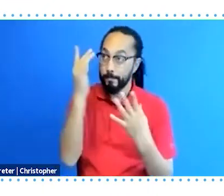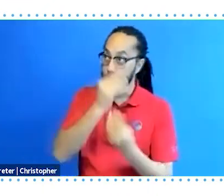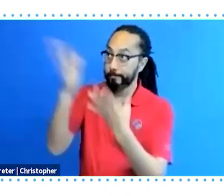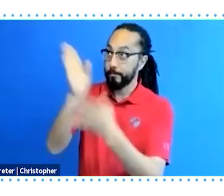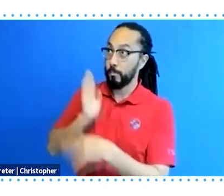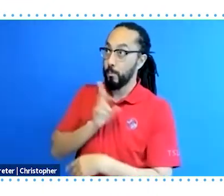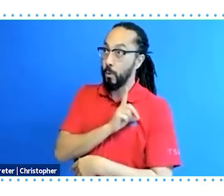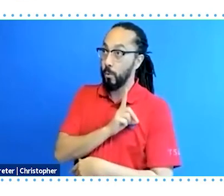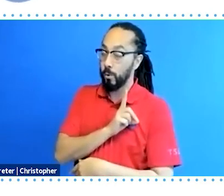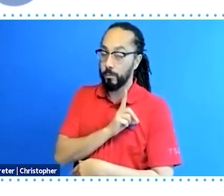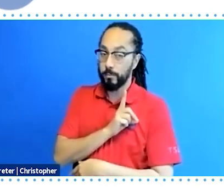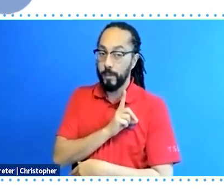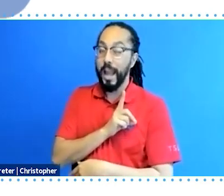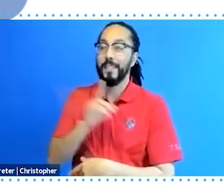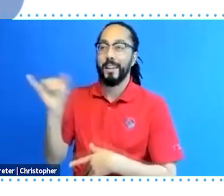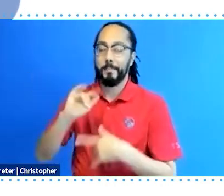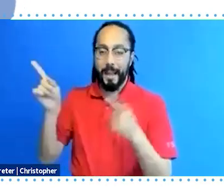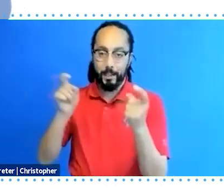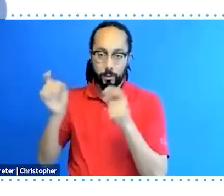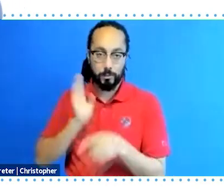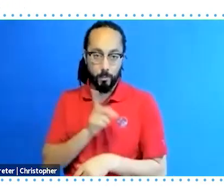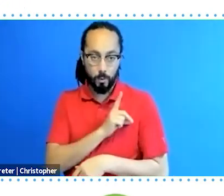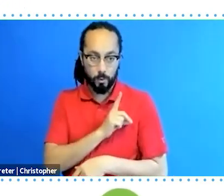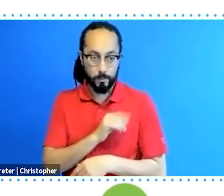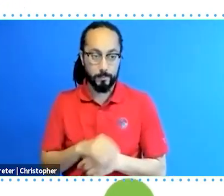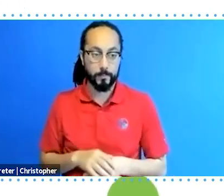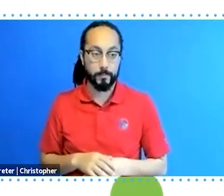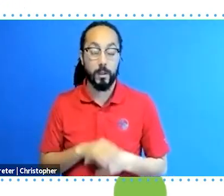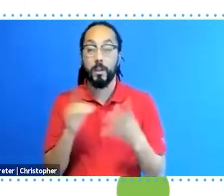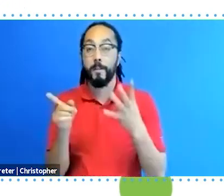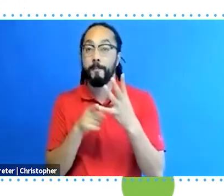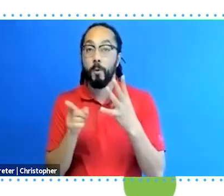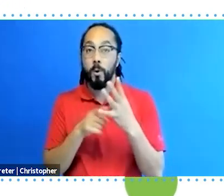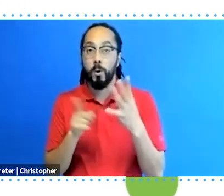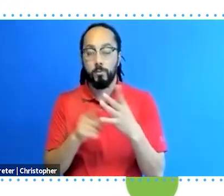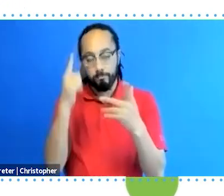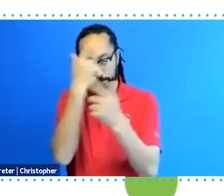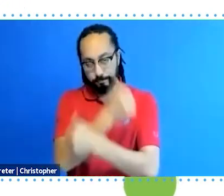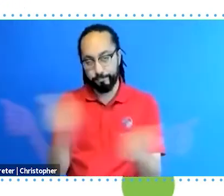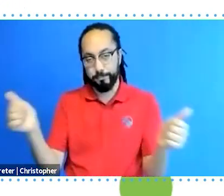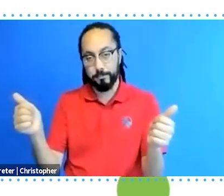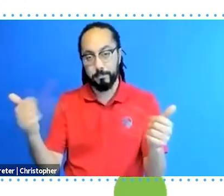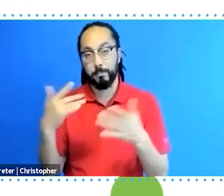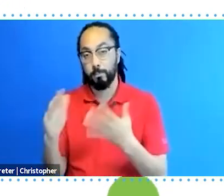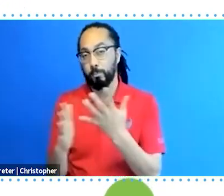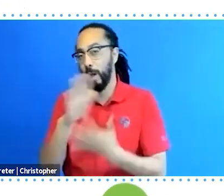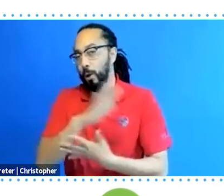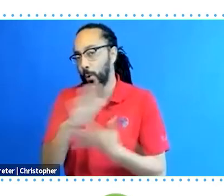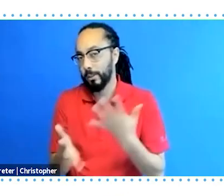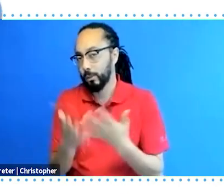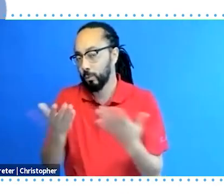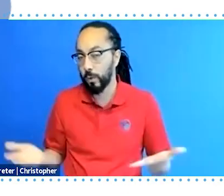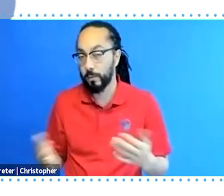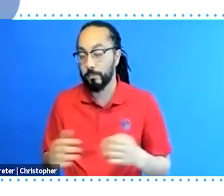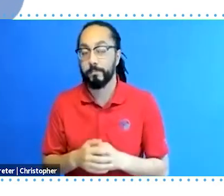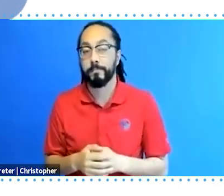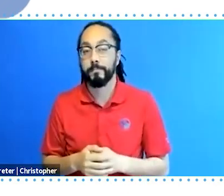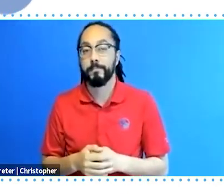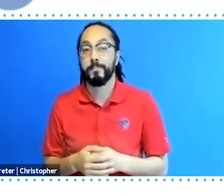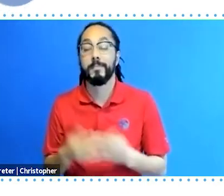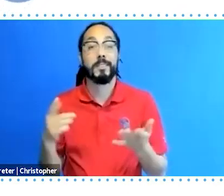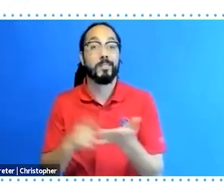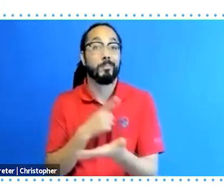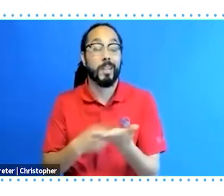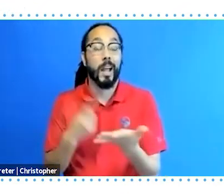fourth bucket is, this is where it's like the discretionary priority part. In every organization, at some point, maybe you're in the middle of a capital